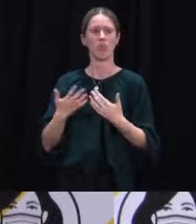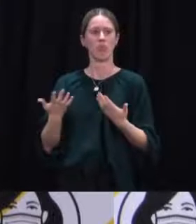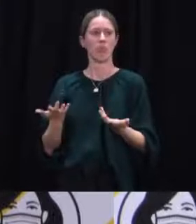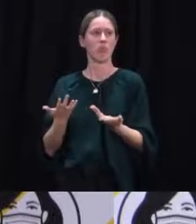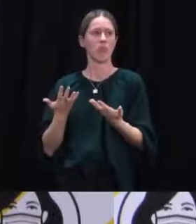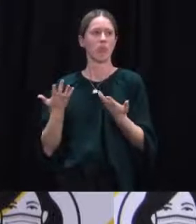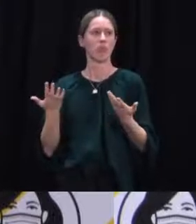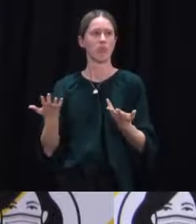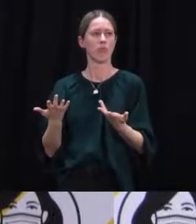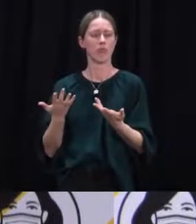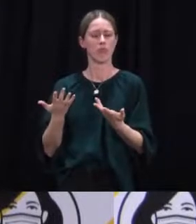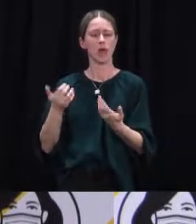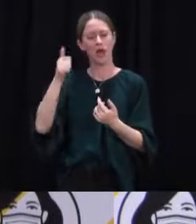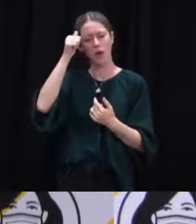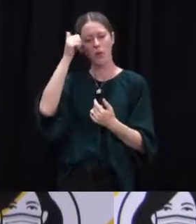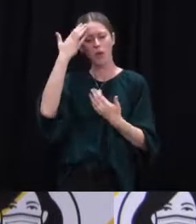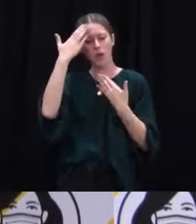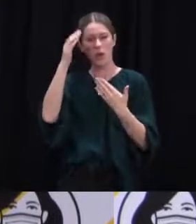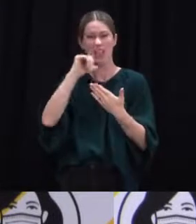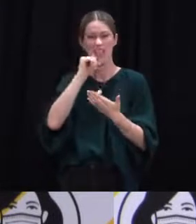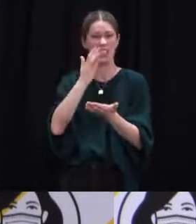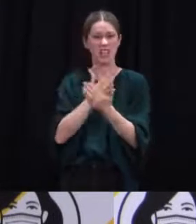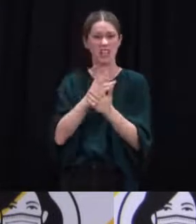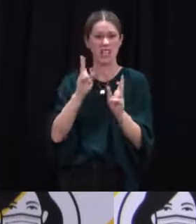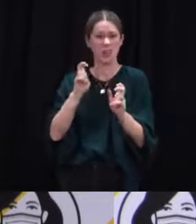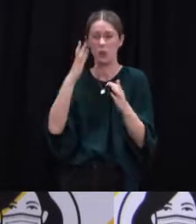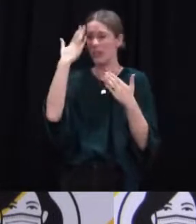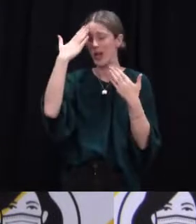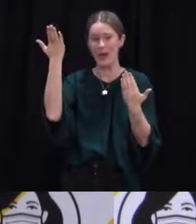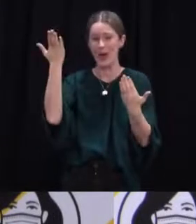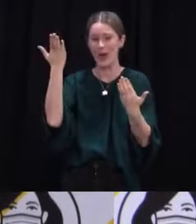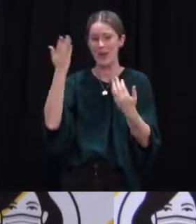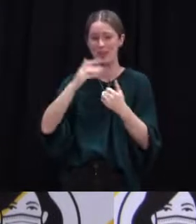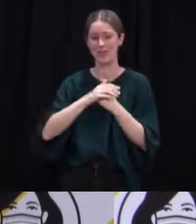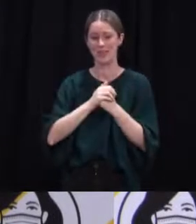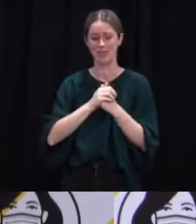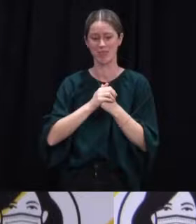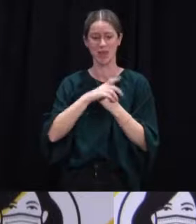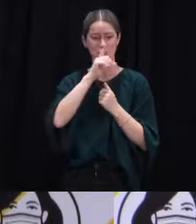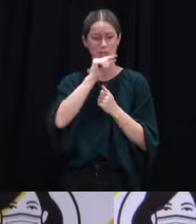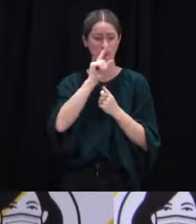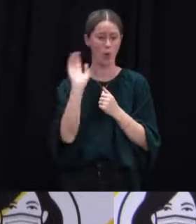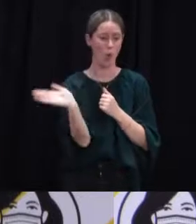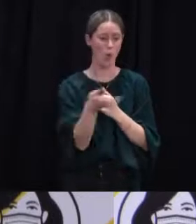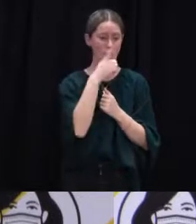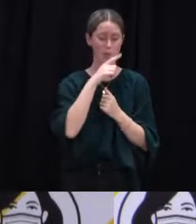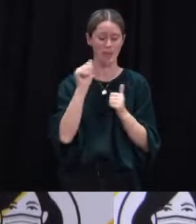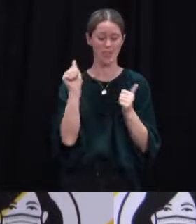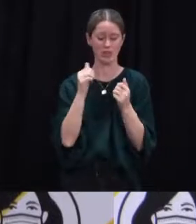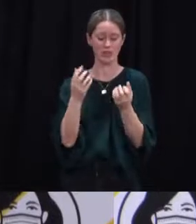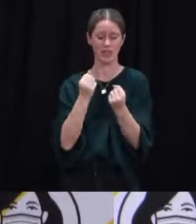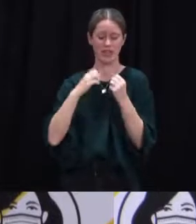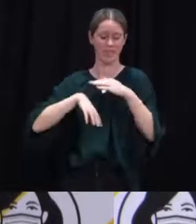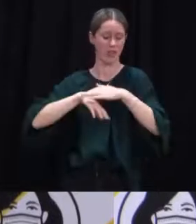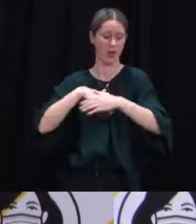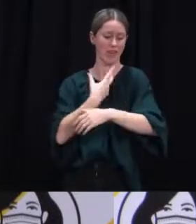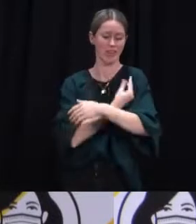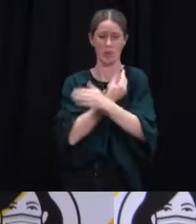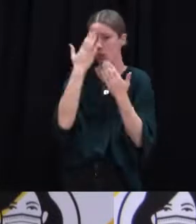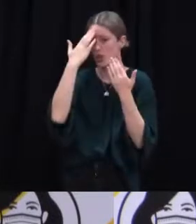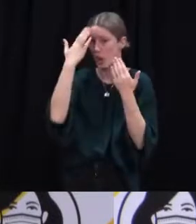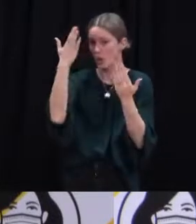don't really have anything to add to what Dr. Bloomfield said. I'm aware that there is still some question mark as to whether there